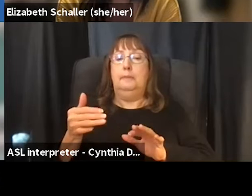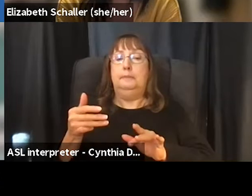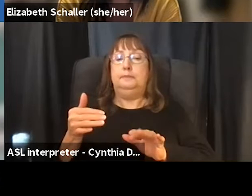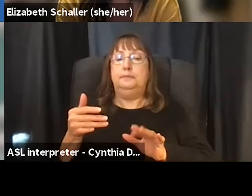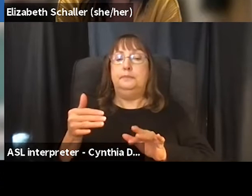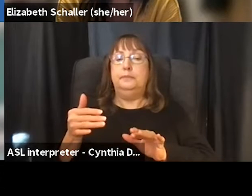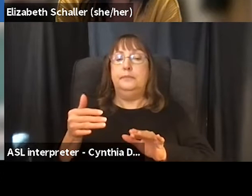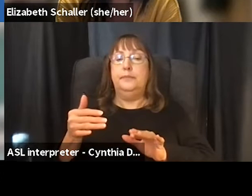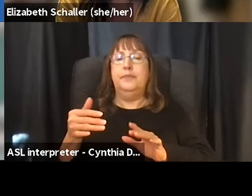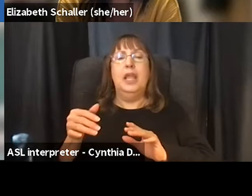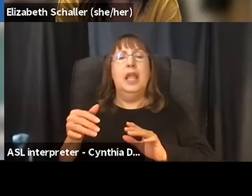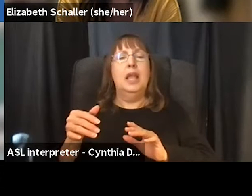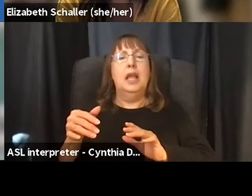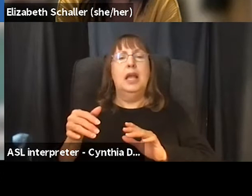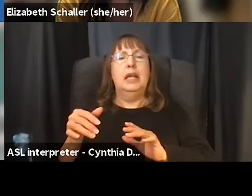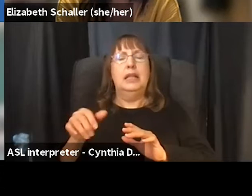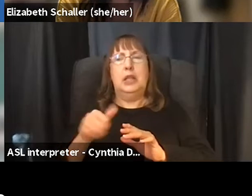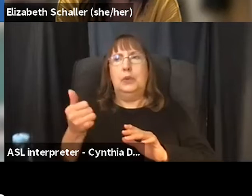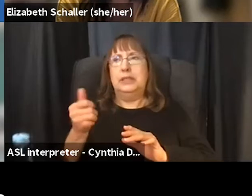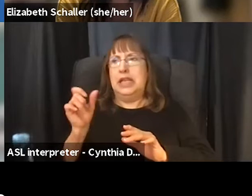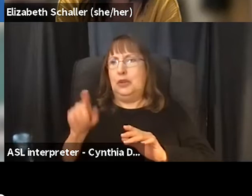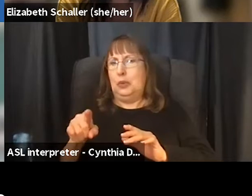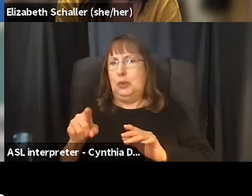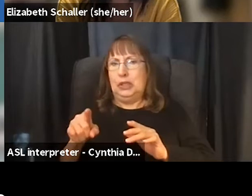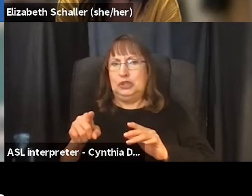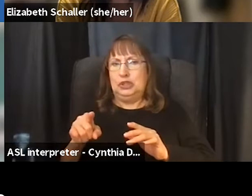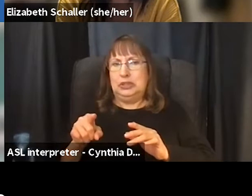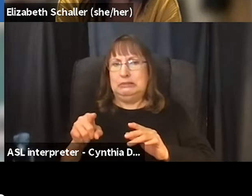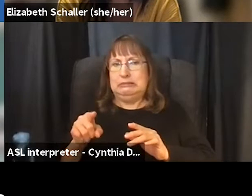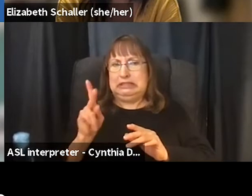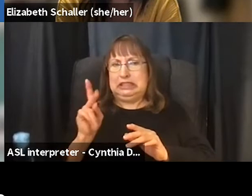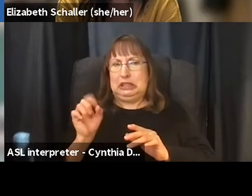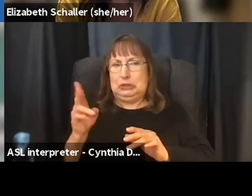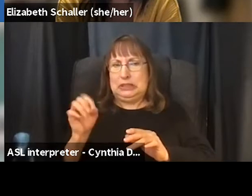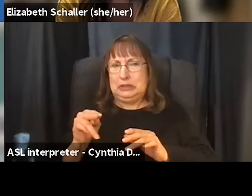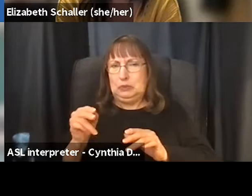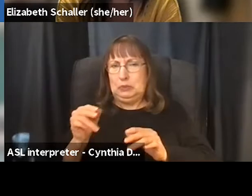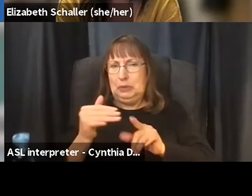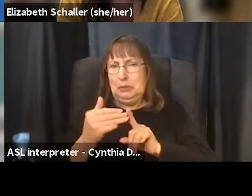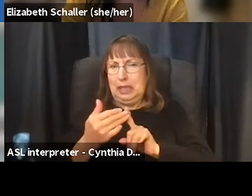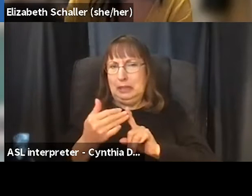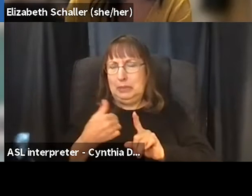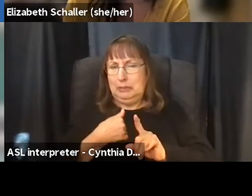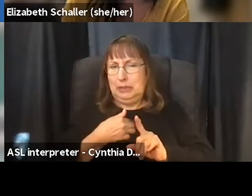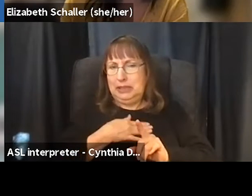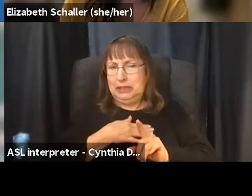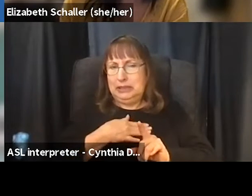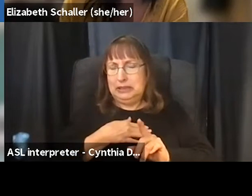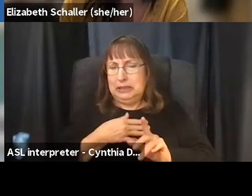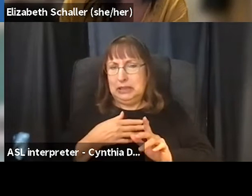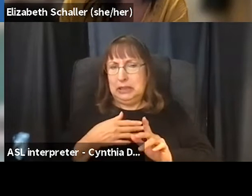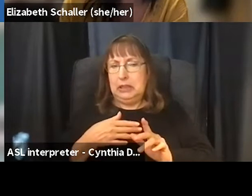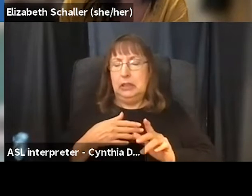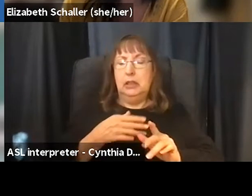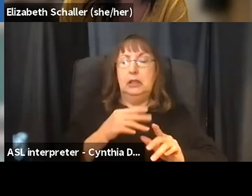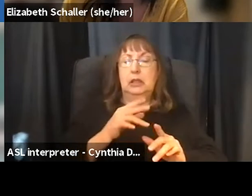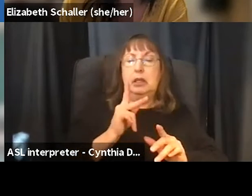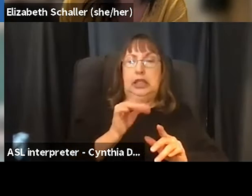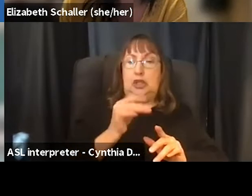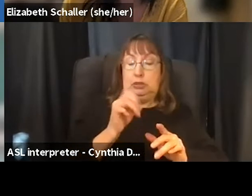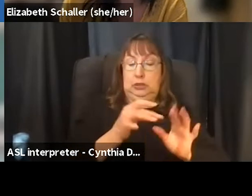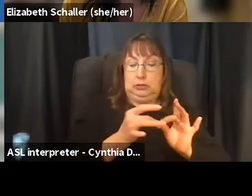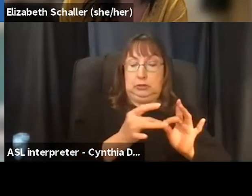there was another question, I'm blanking on it. Kirsten, can you remind me, please? Let's see. It was